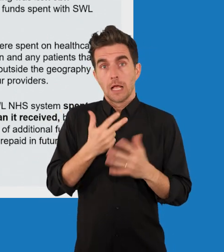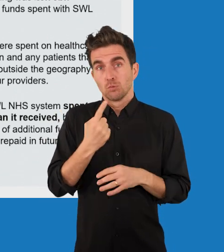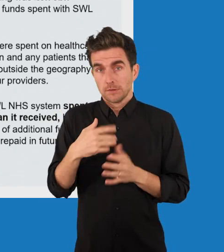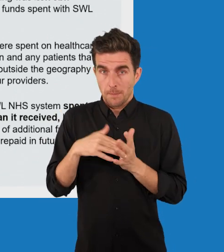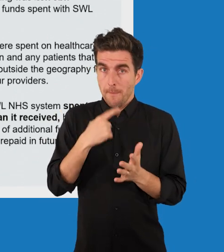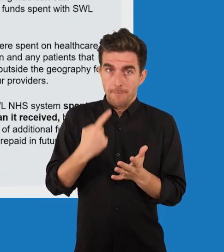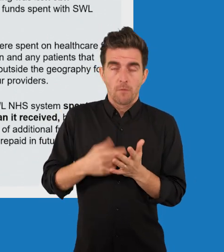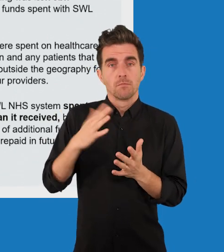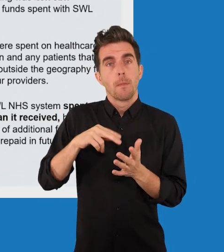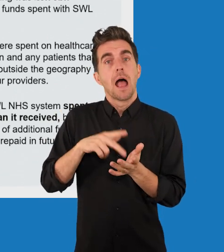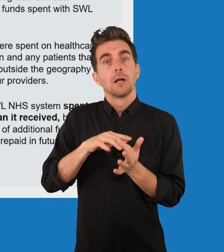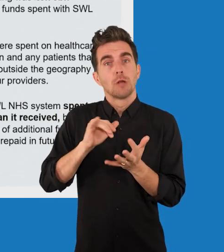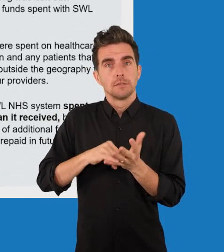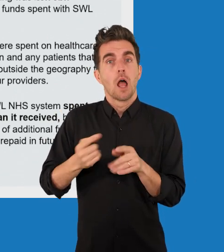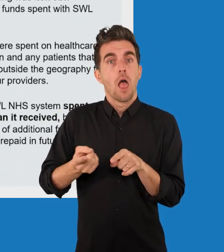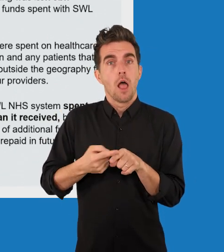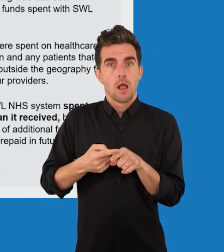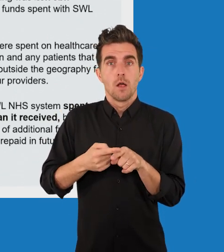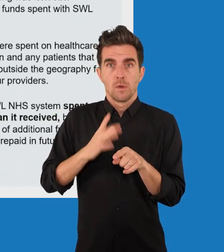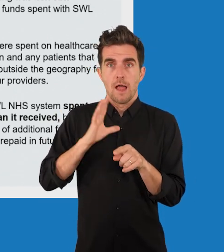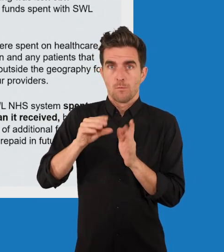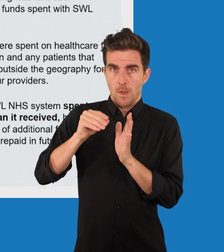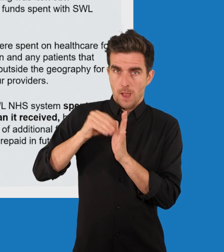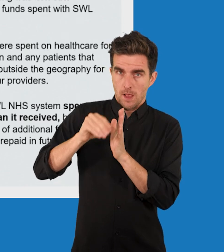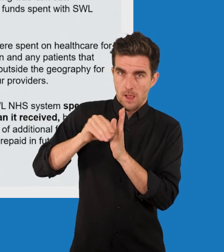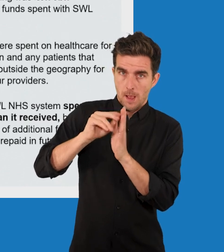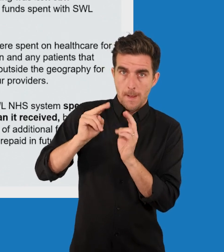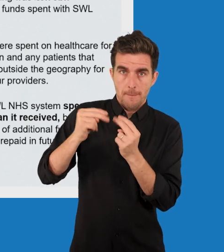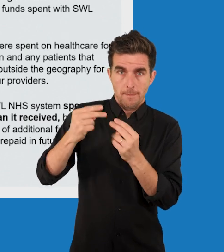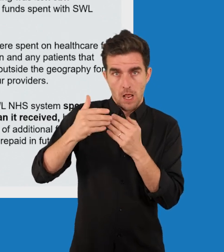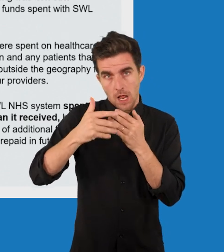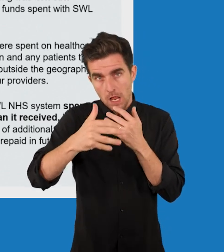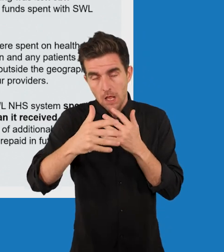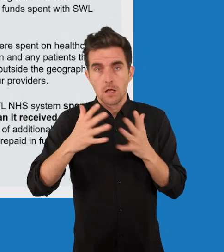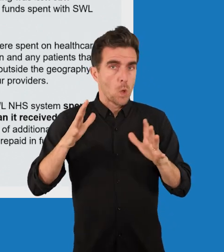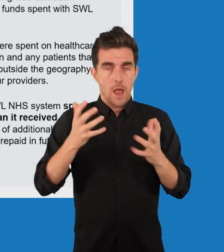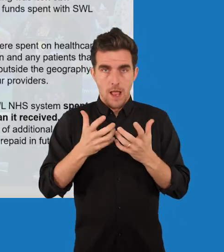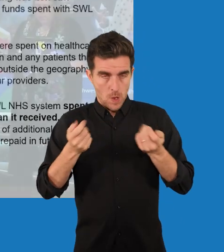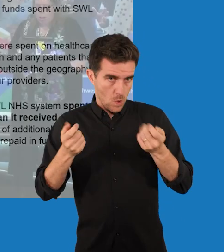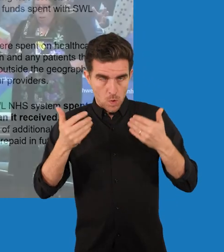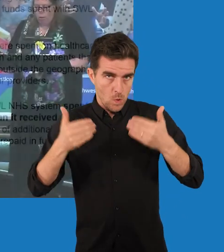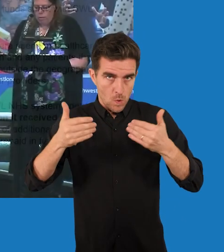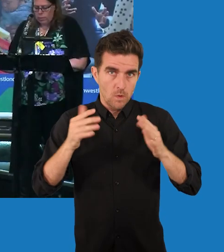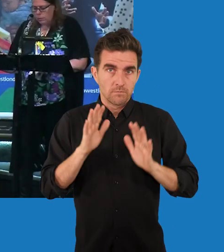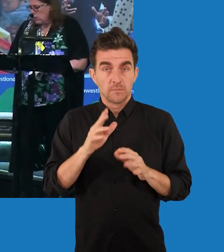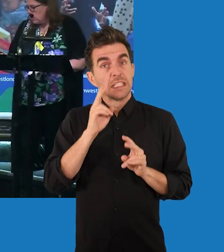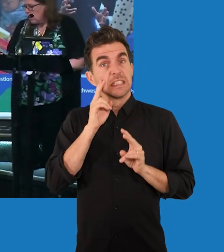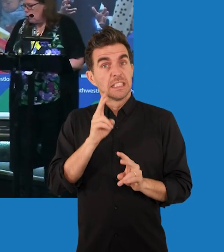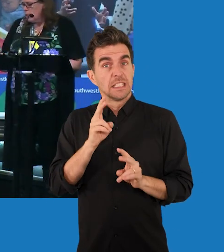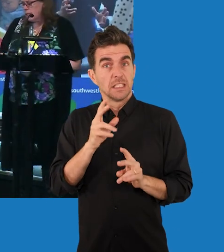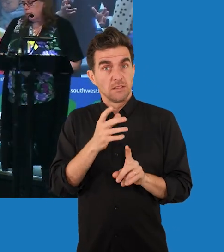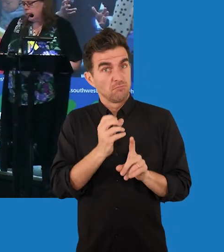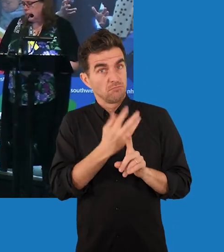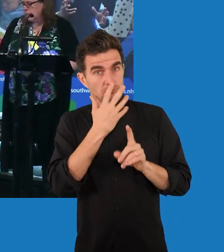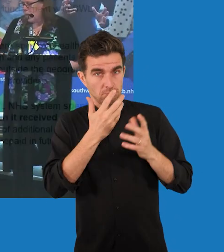additional £81 million from NHS England, which we are due to repay over the coming years as we go forwards. You